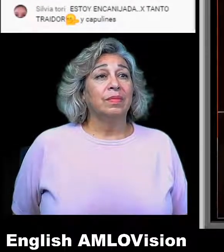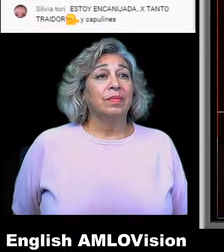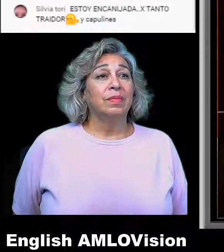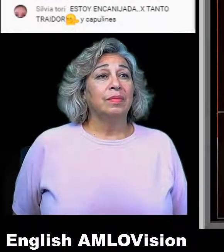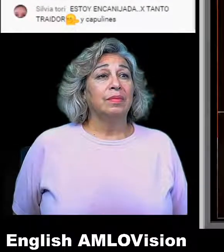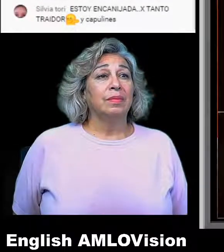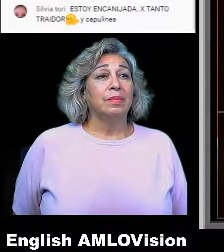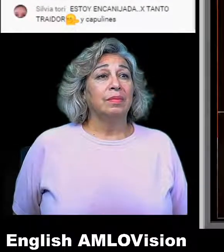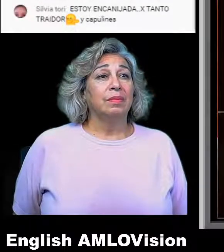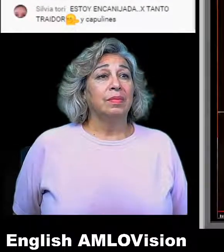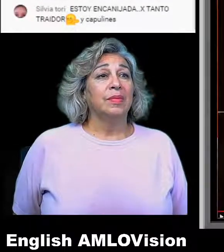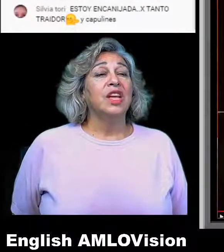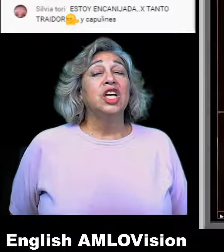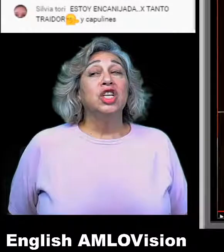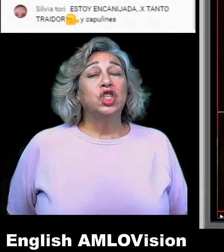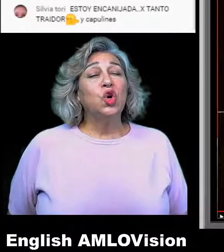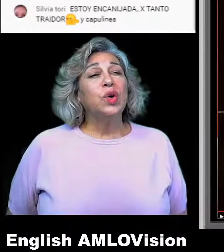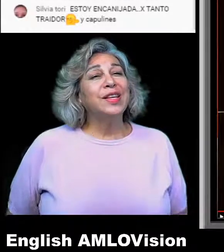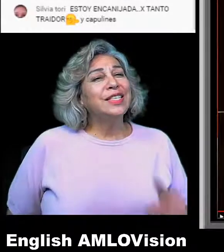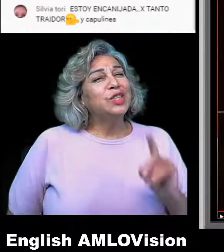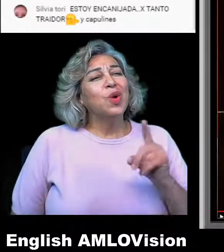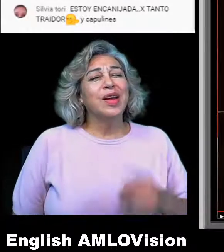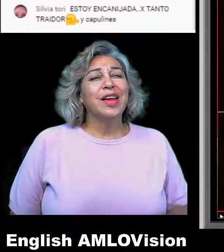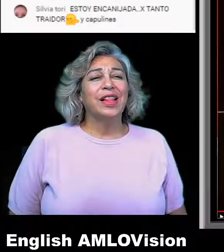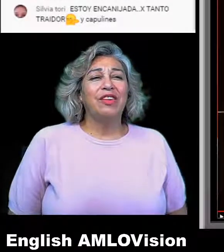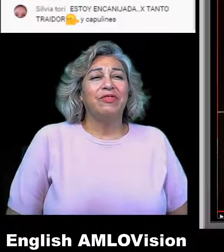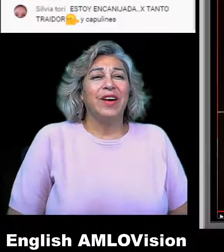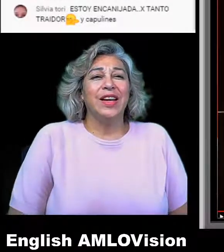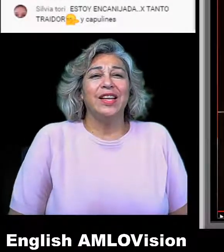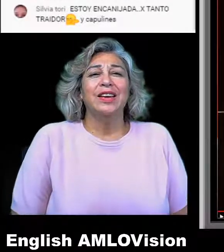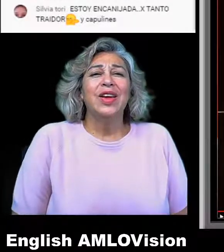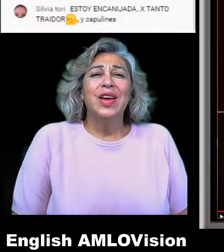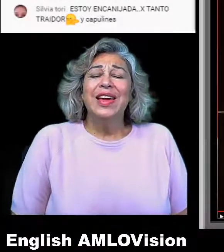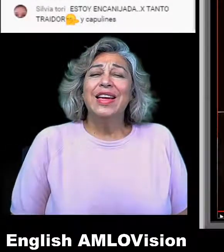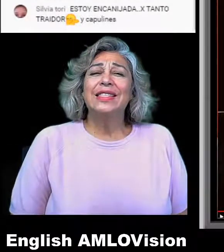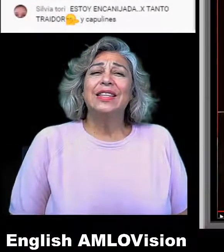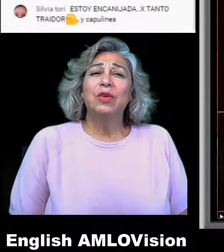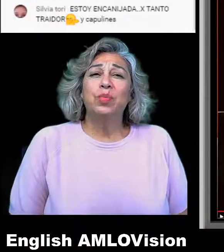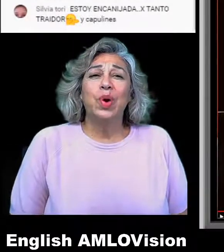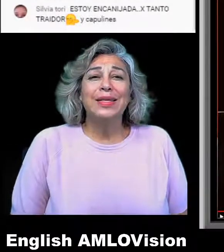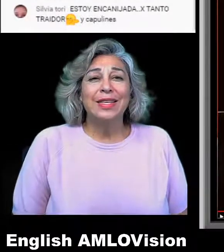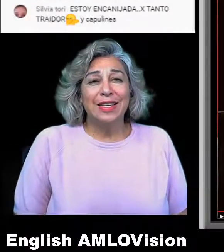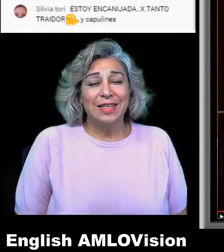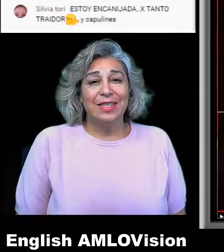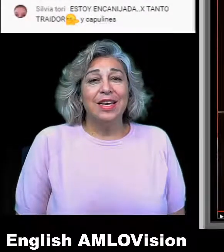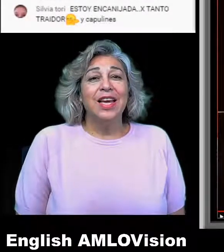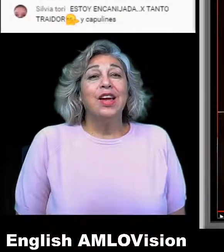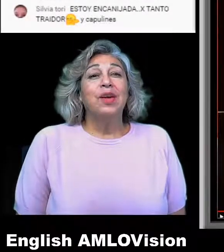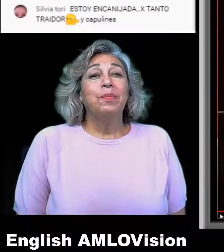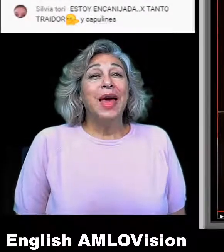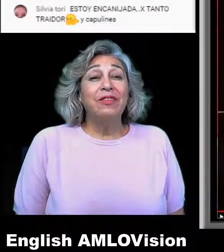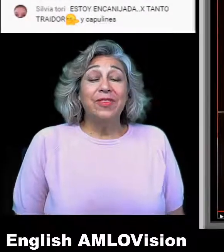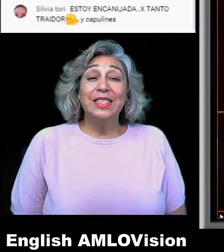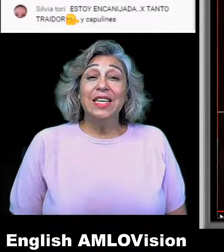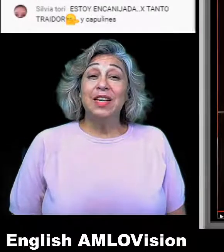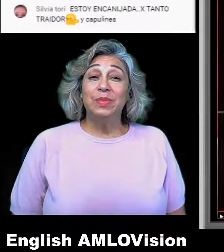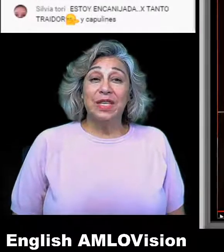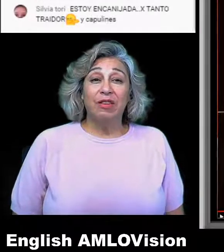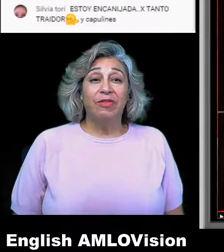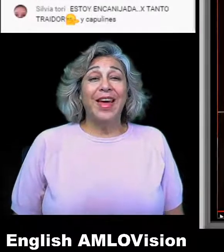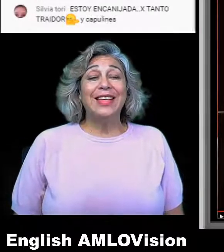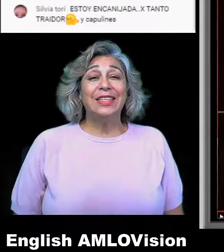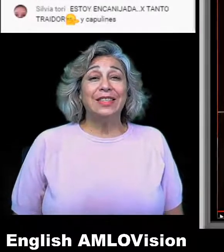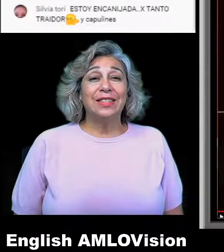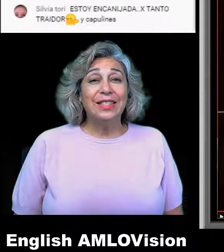de las maniobras. So this is where he clarified it. He said the president manifested